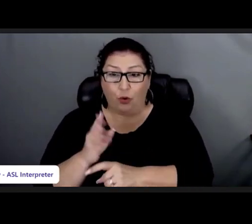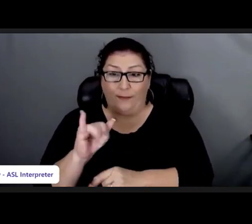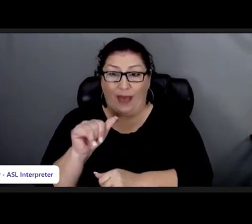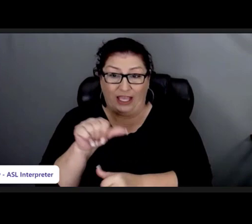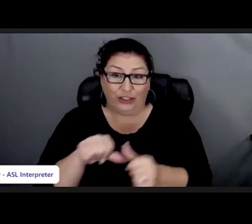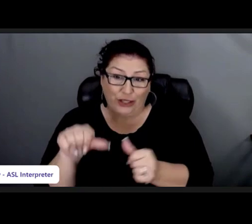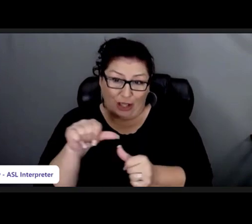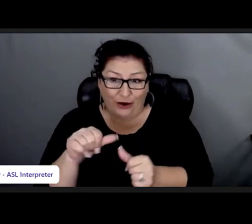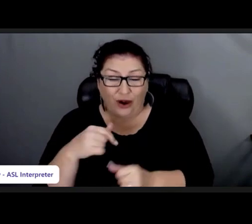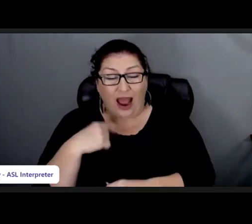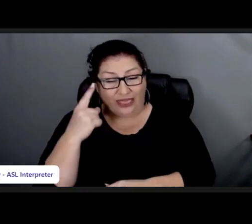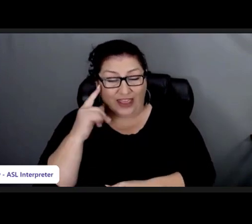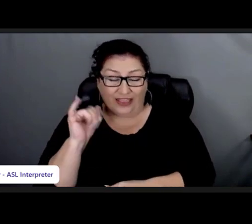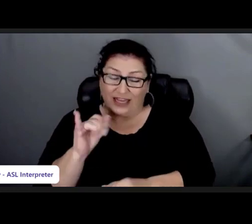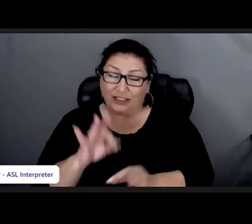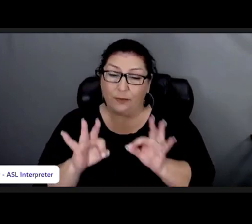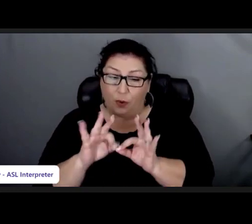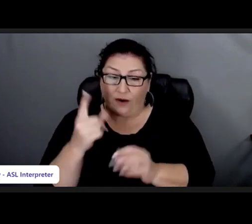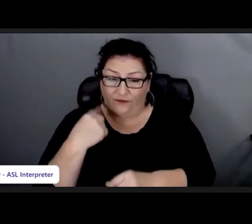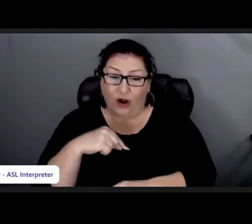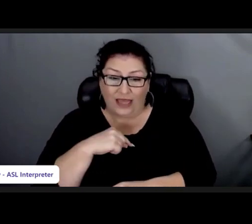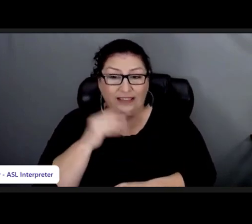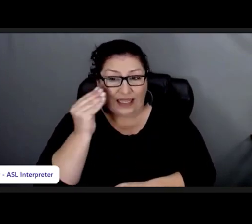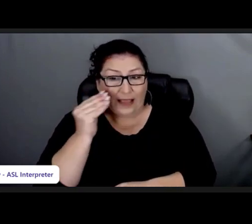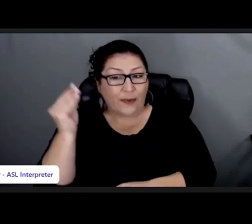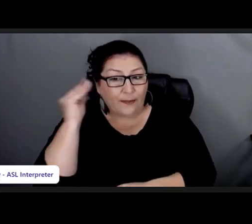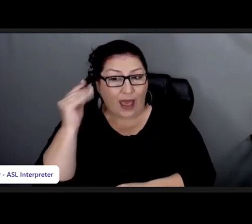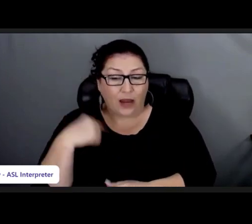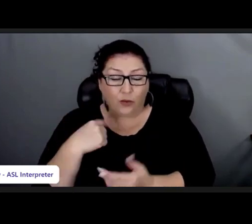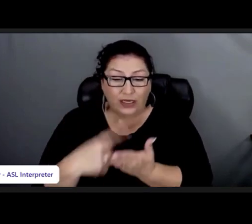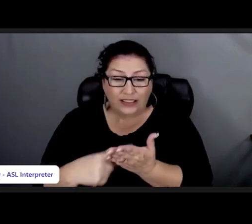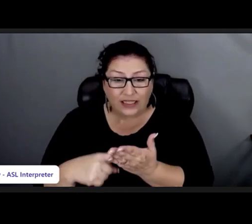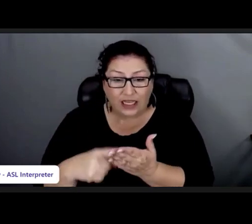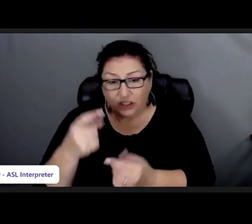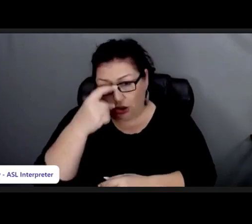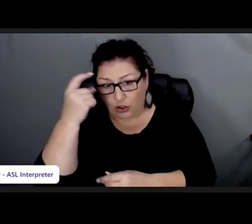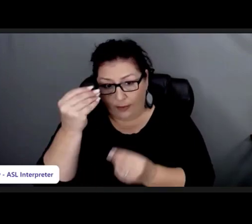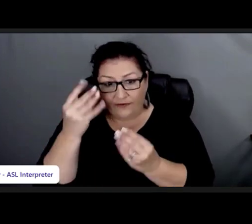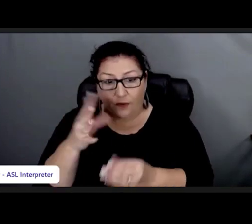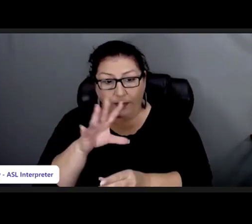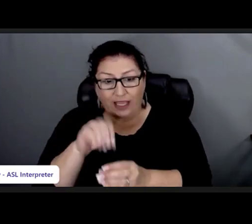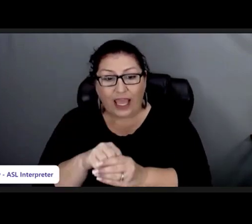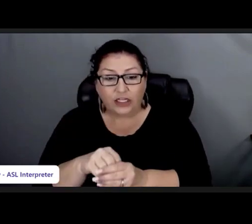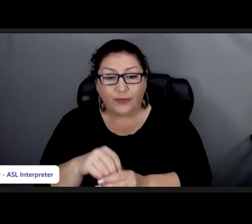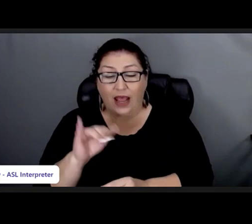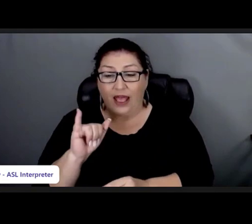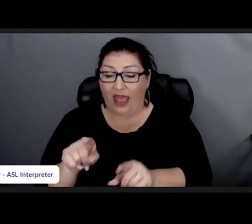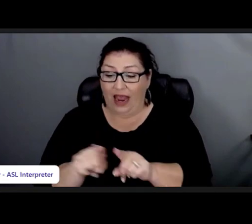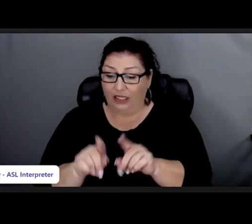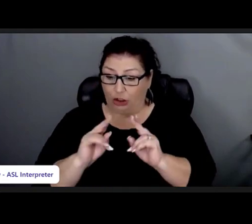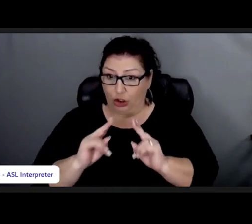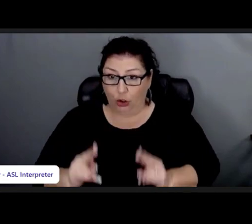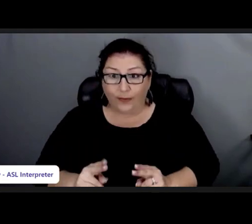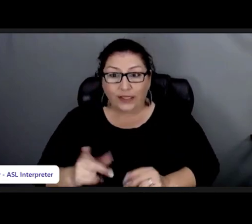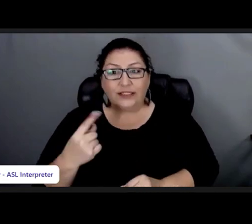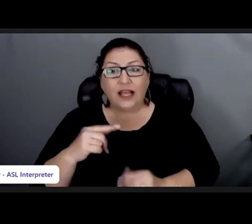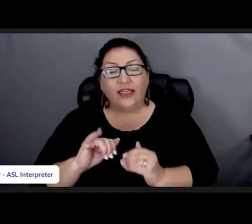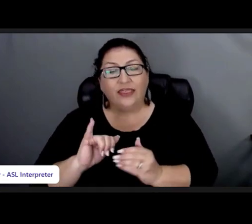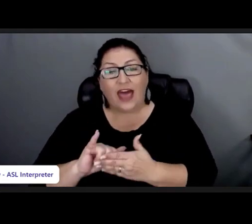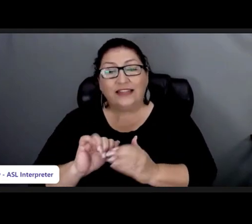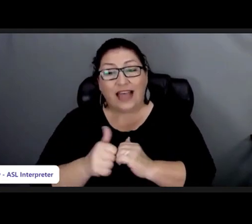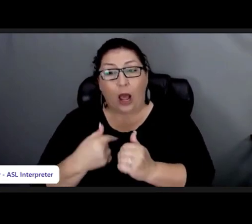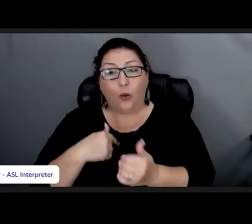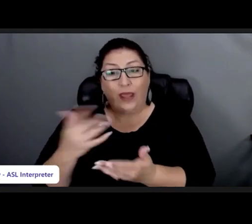is important for us to keep in mind as we're discussing this whole trauma-informed engagement, that as human beings, this is how we